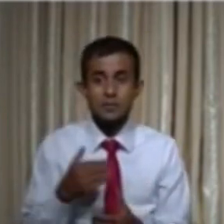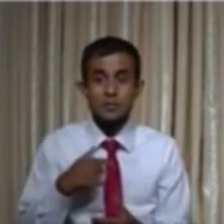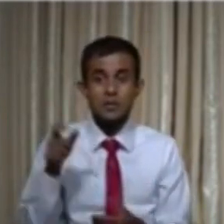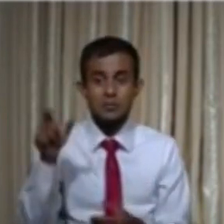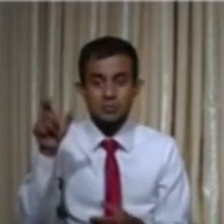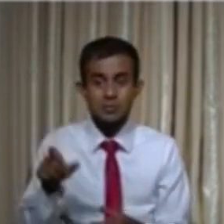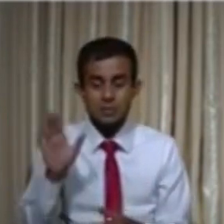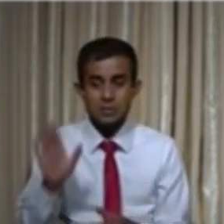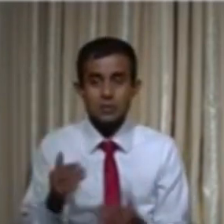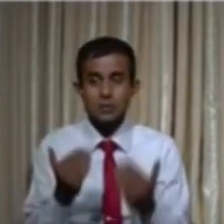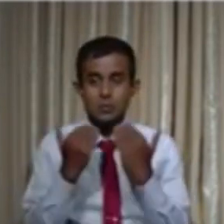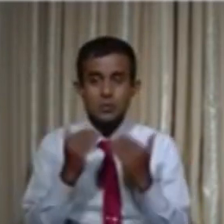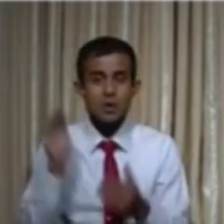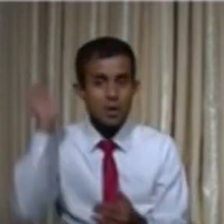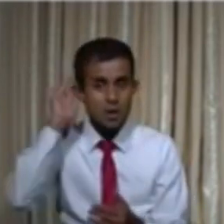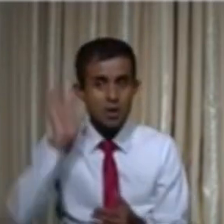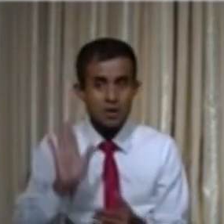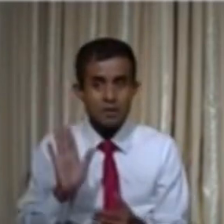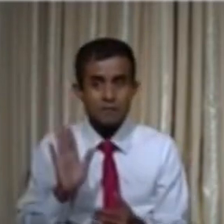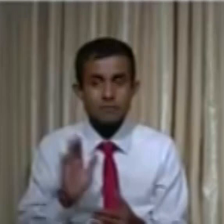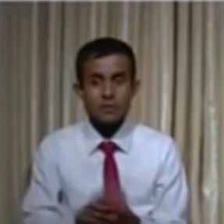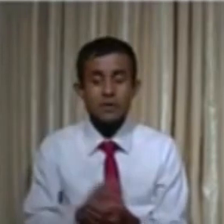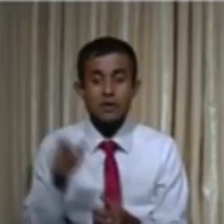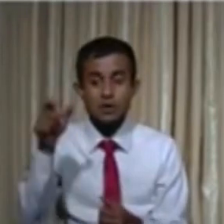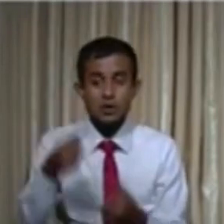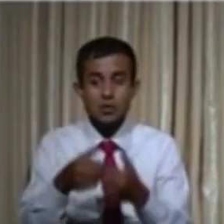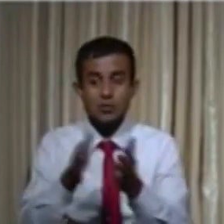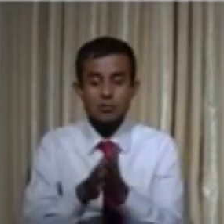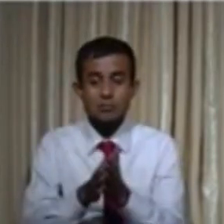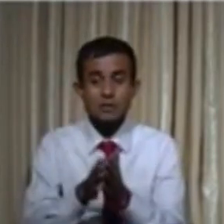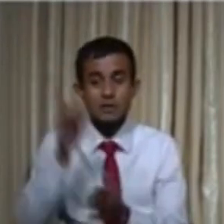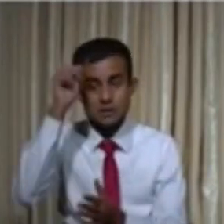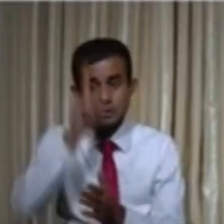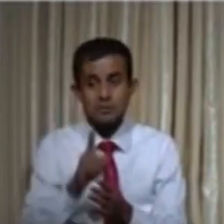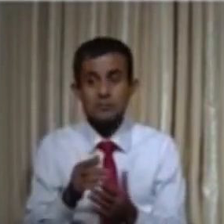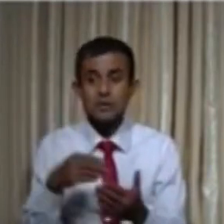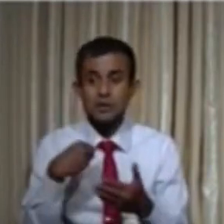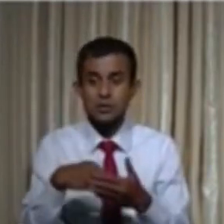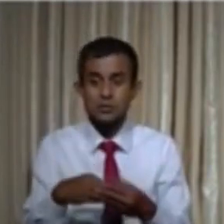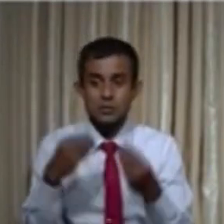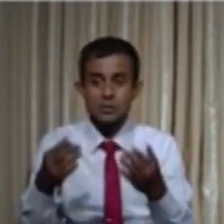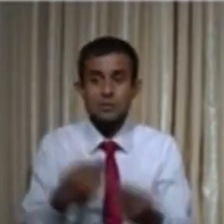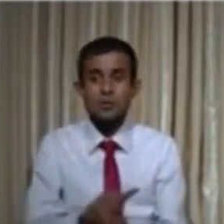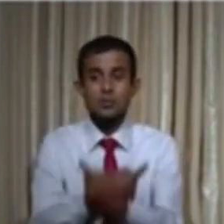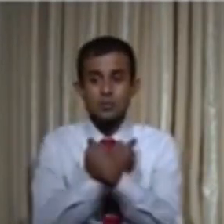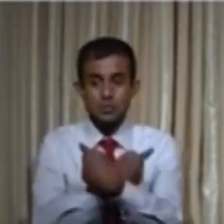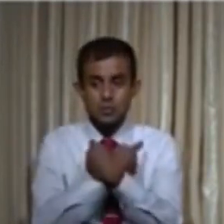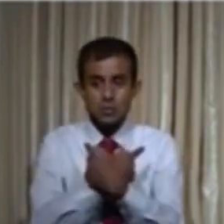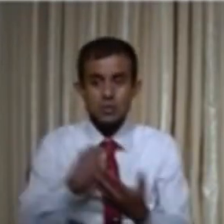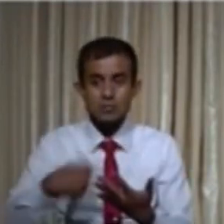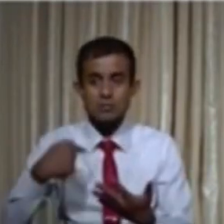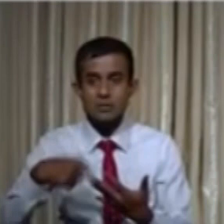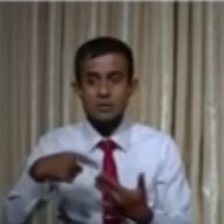godly because of his writings, because of his teachings, and more than anything else, as a